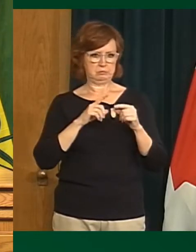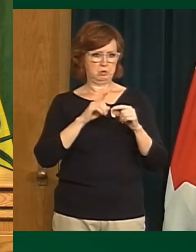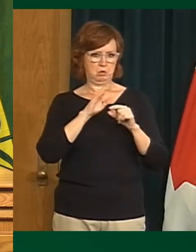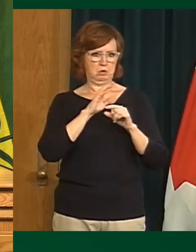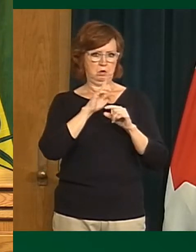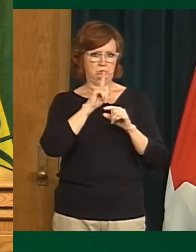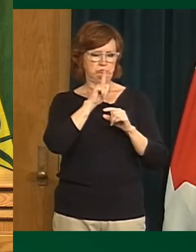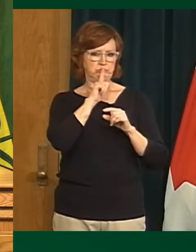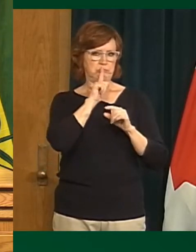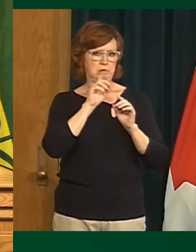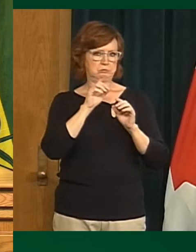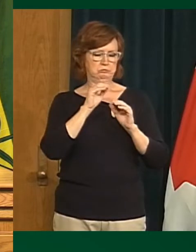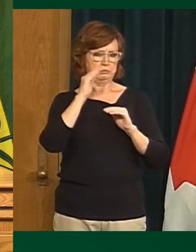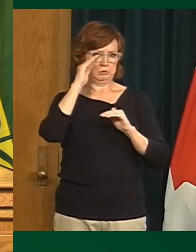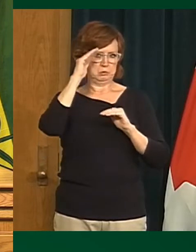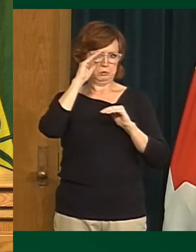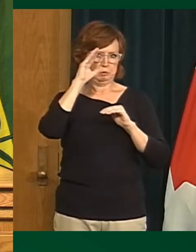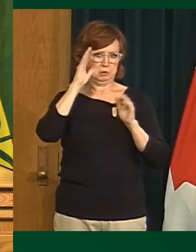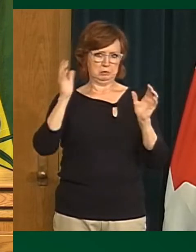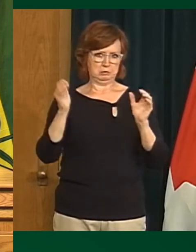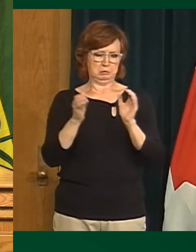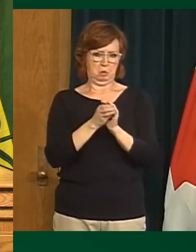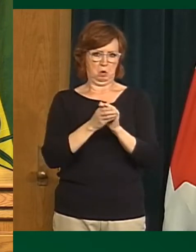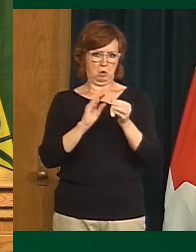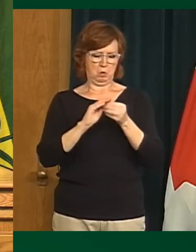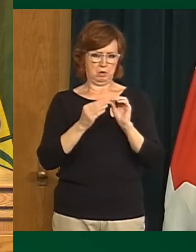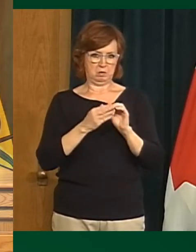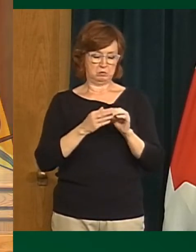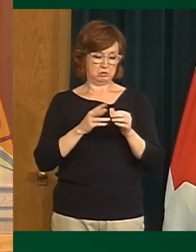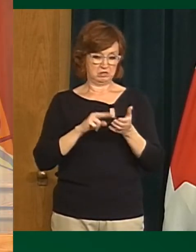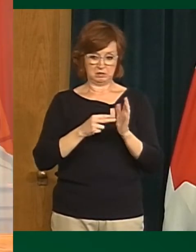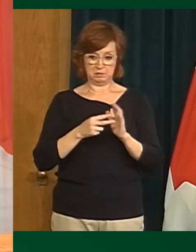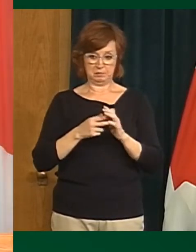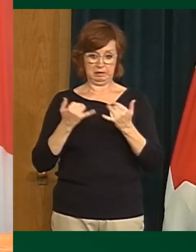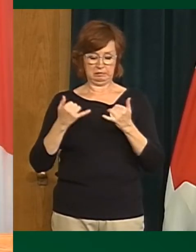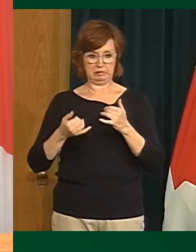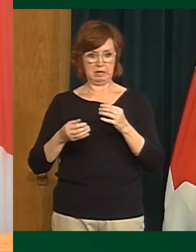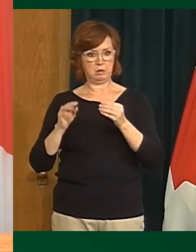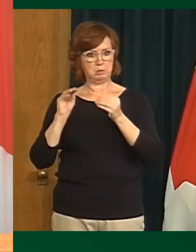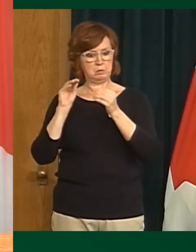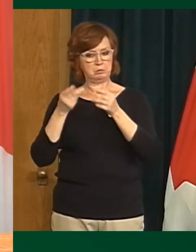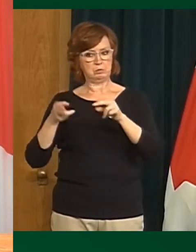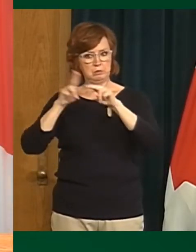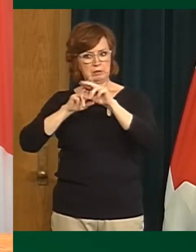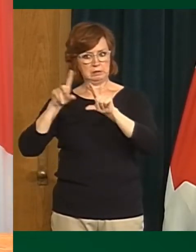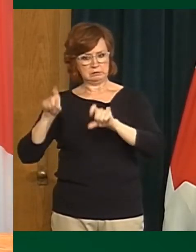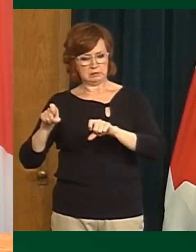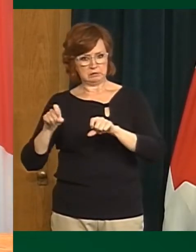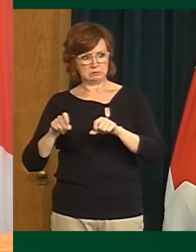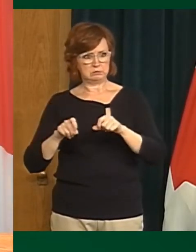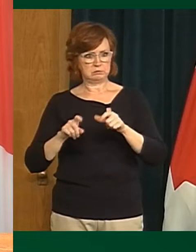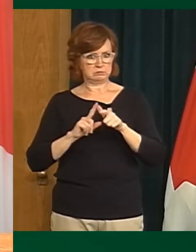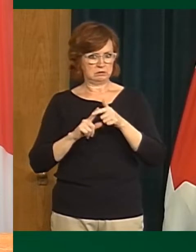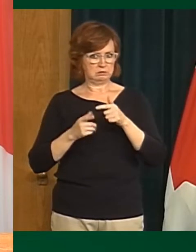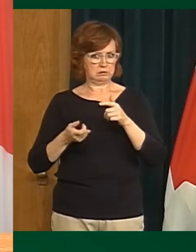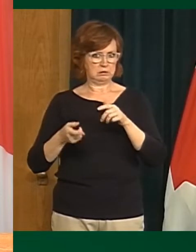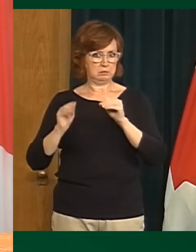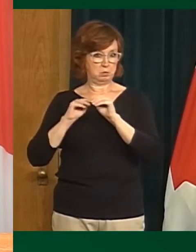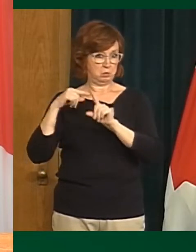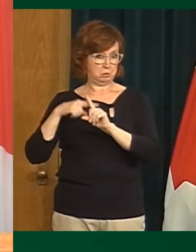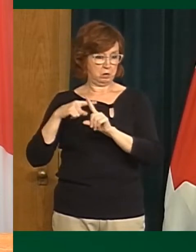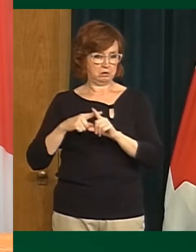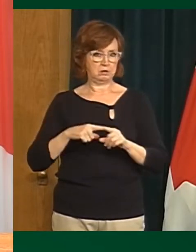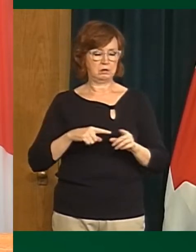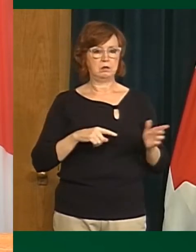a different kind of instance? So maybe I'll give some initial remarks and then I'll see if Scott has any further information.